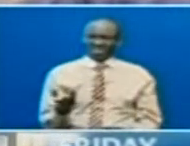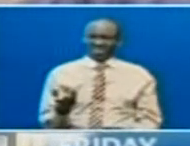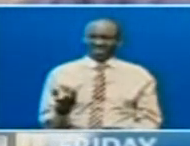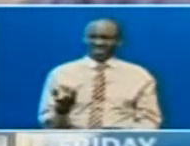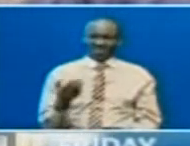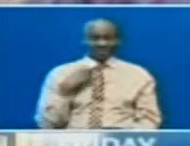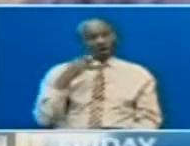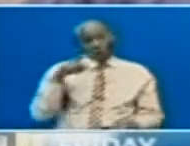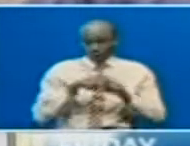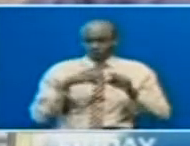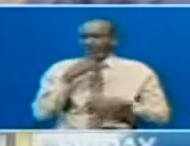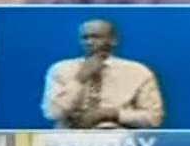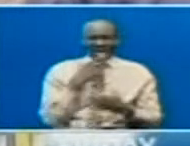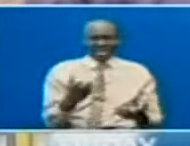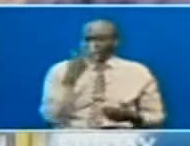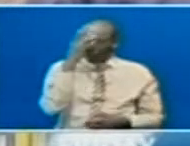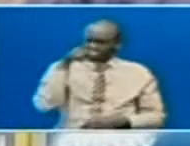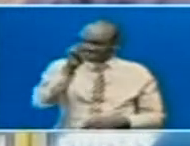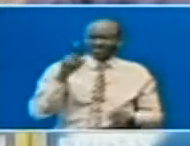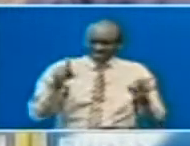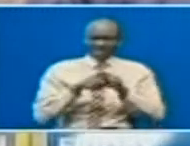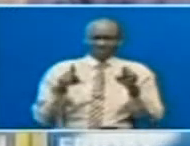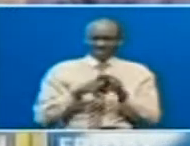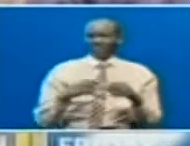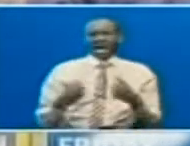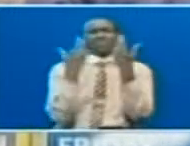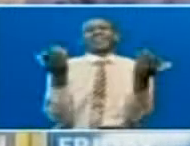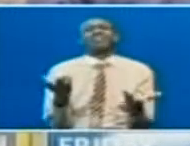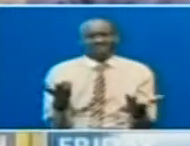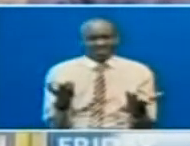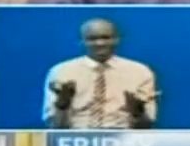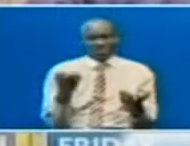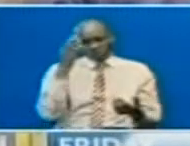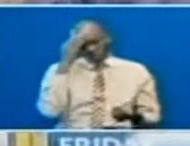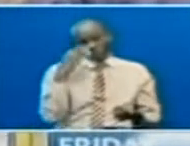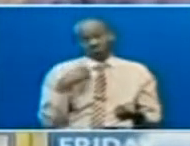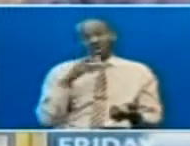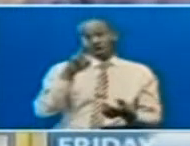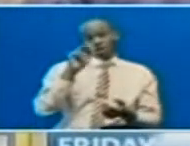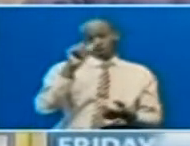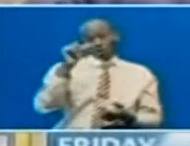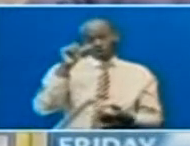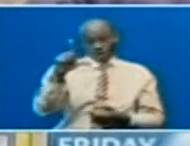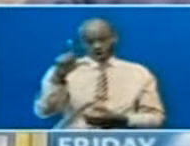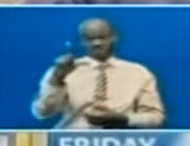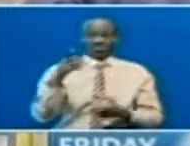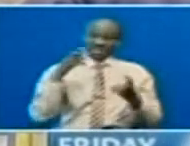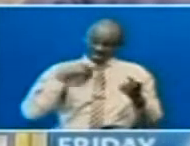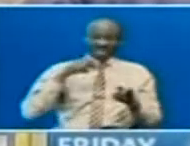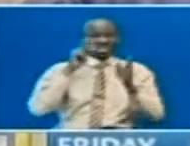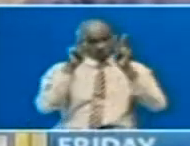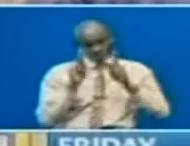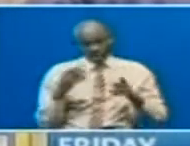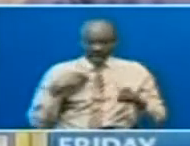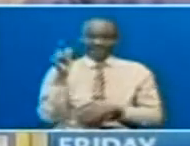Well, I'm also wondering why we have this coincidence, because, you know, royal purple in Kisumu and